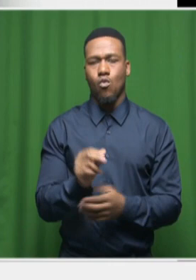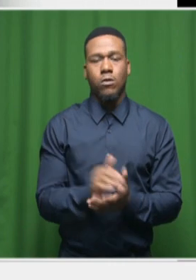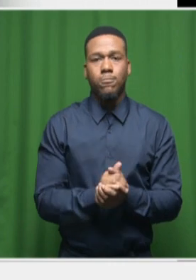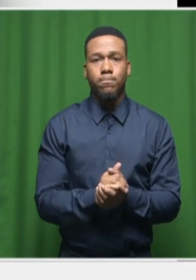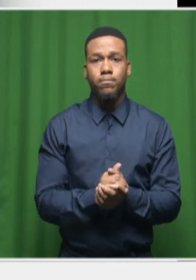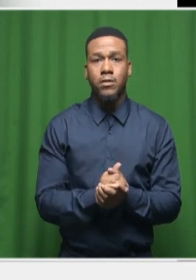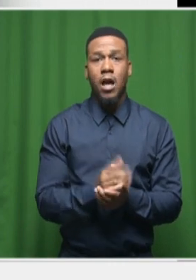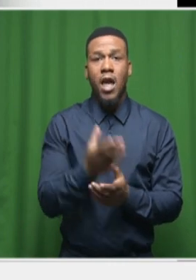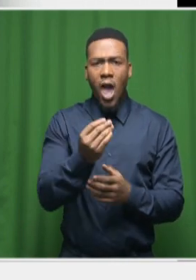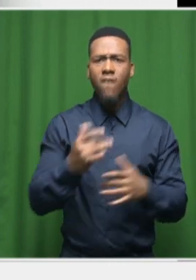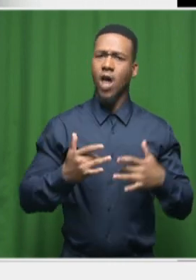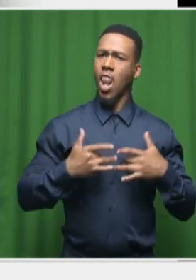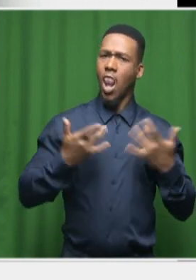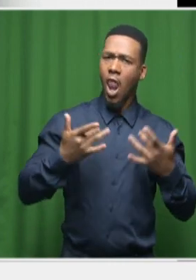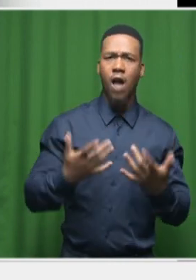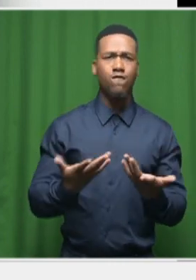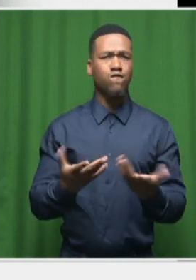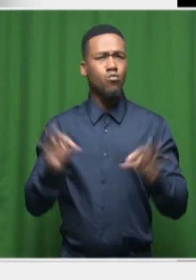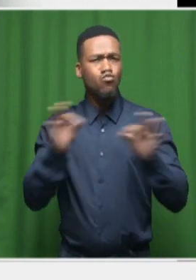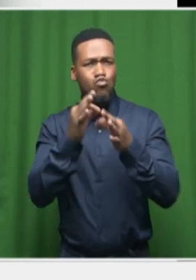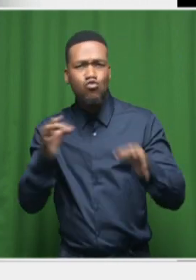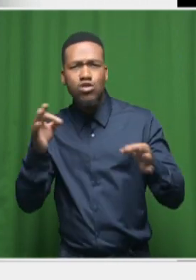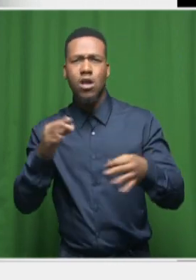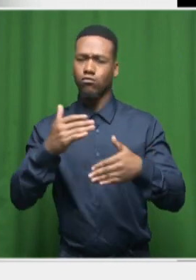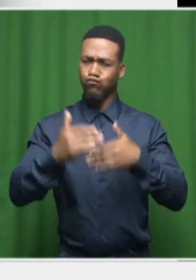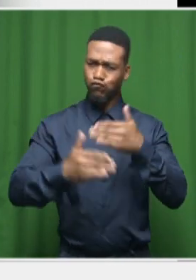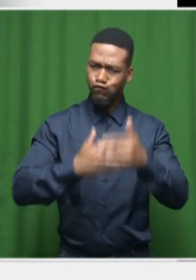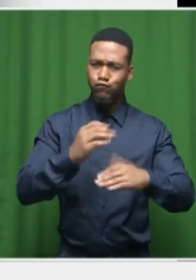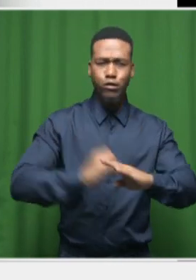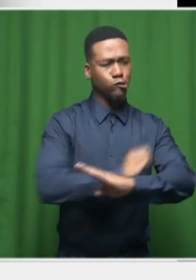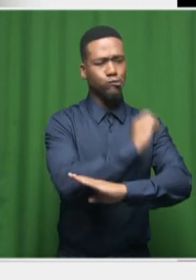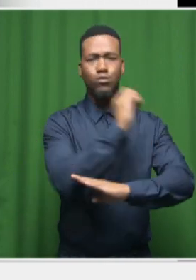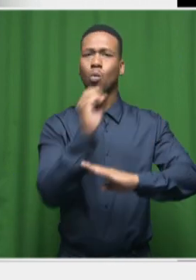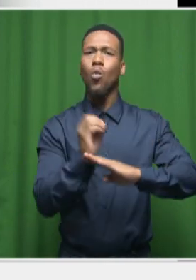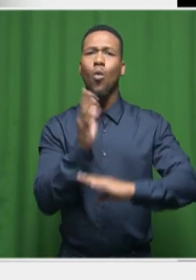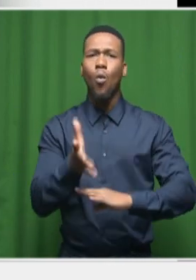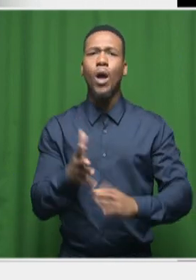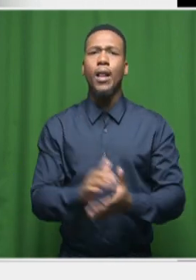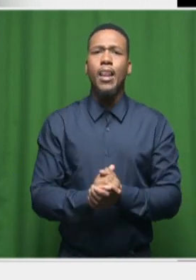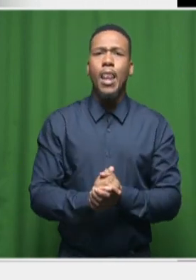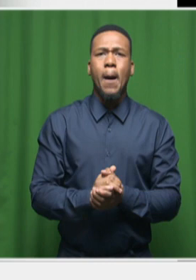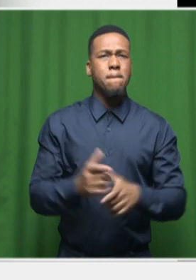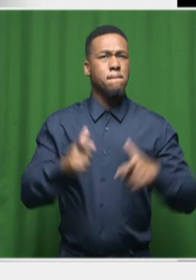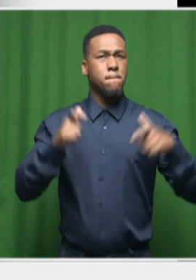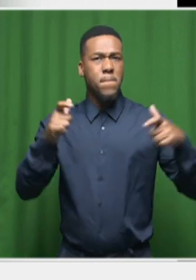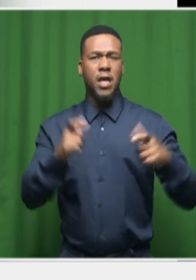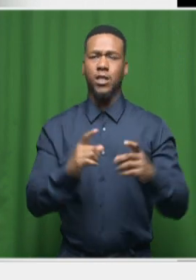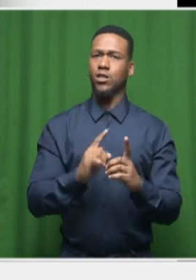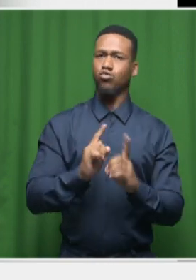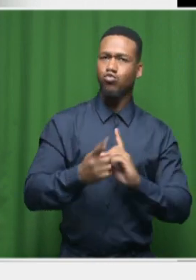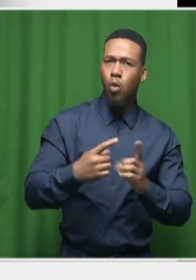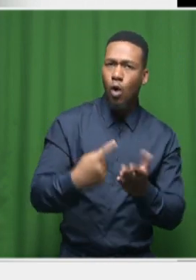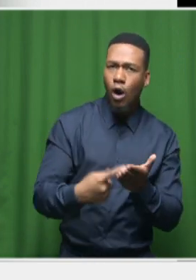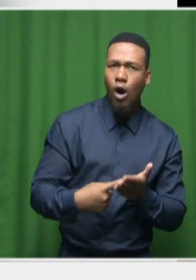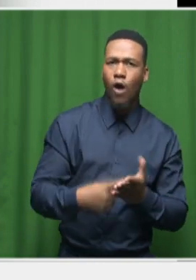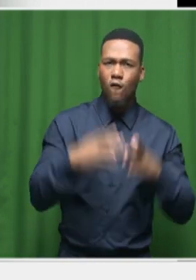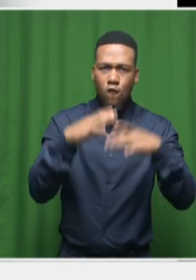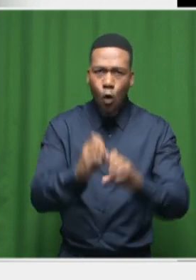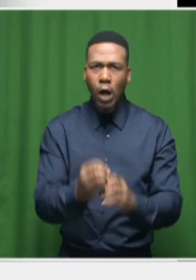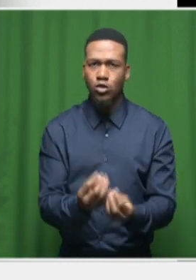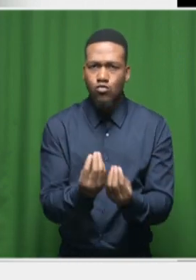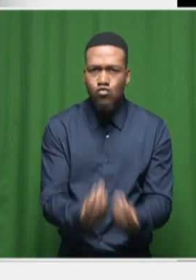a live stage happening throughout the day. During the course of the day, while many of the big talks are going on, there's a focus on children's